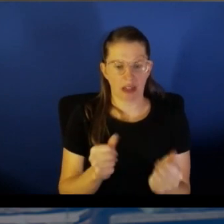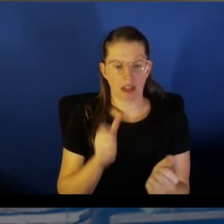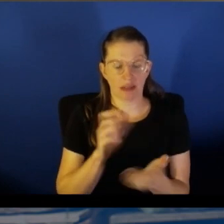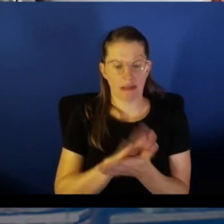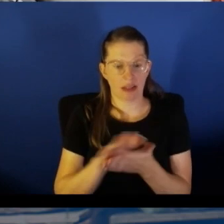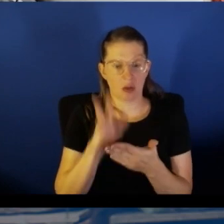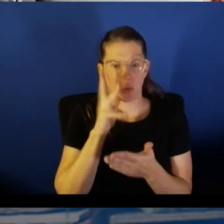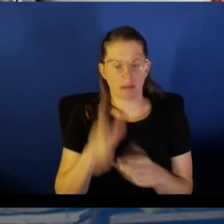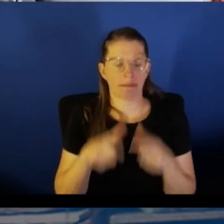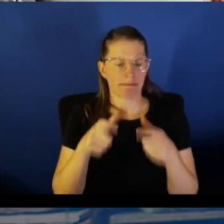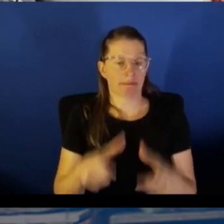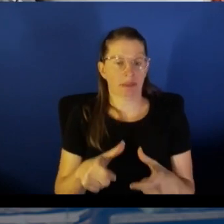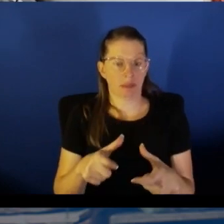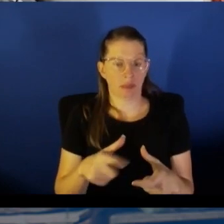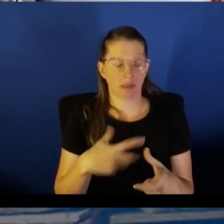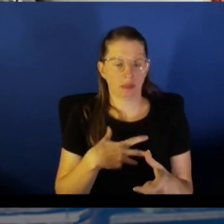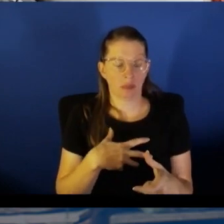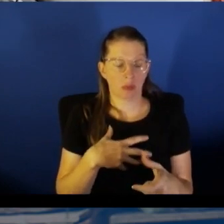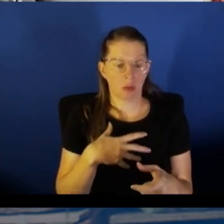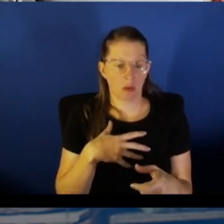bun with a little bit of frisee lettuce.